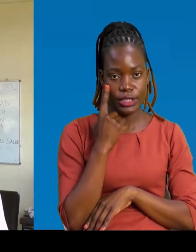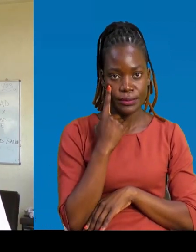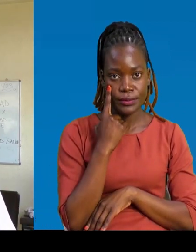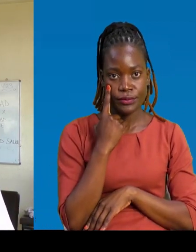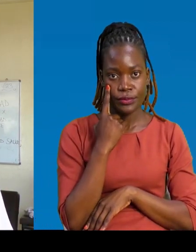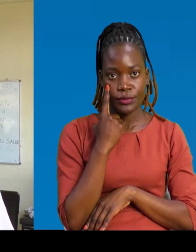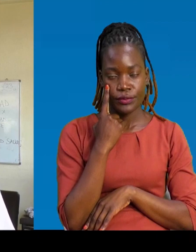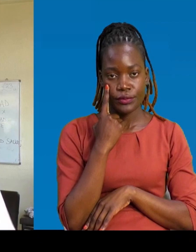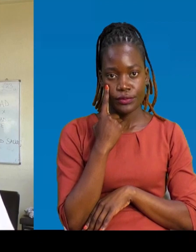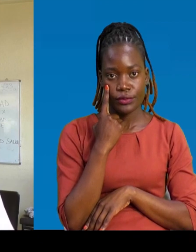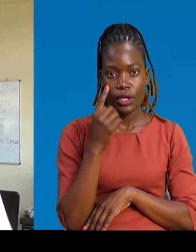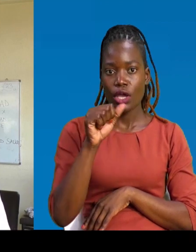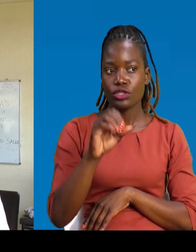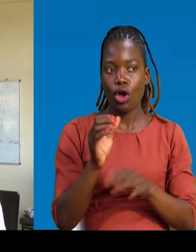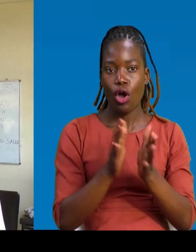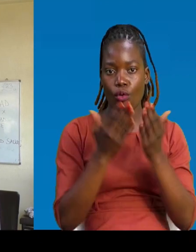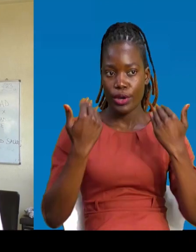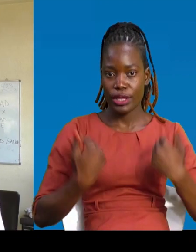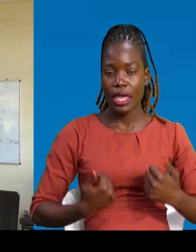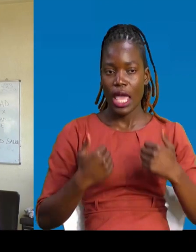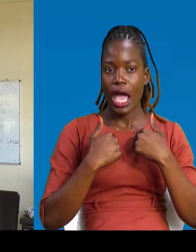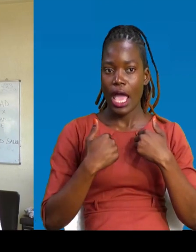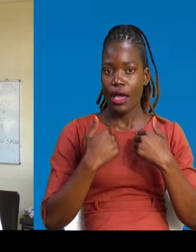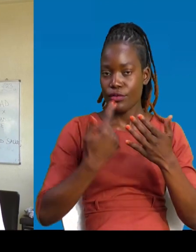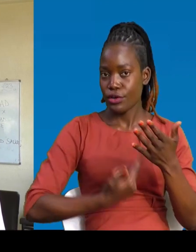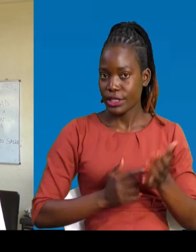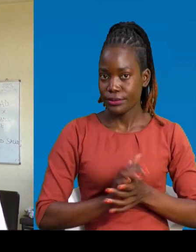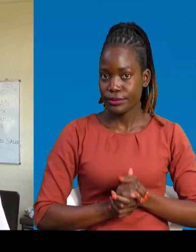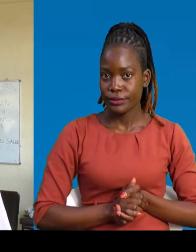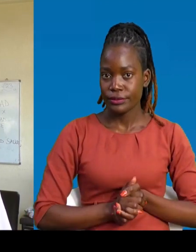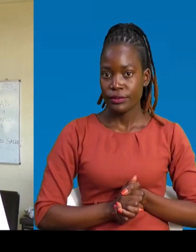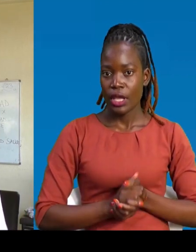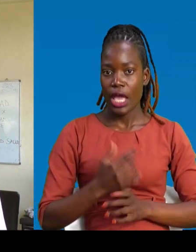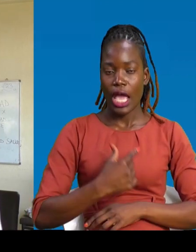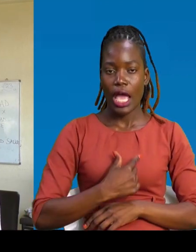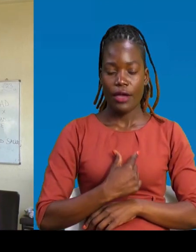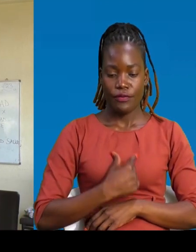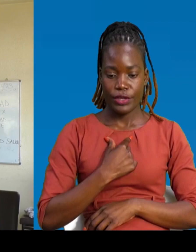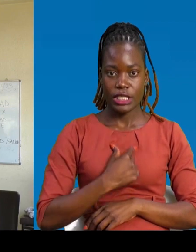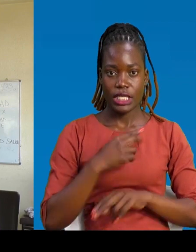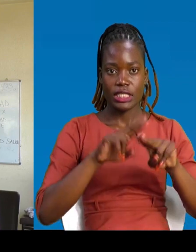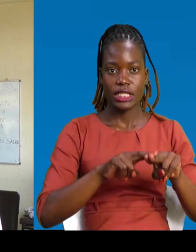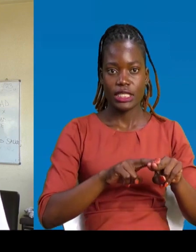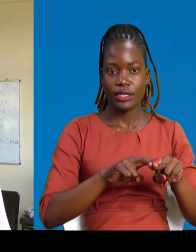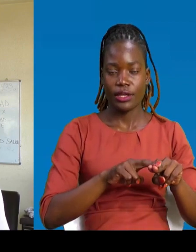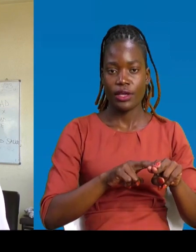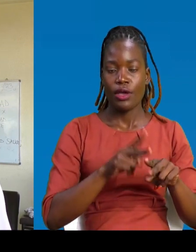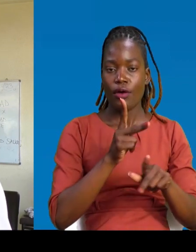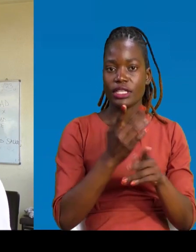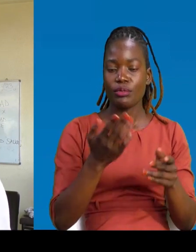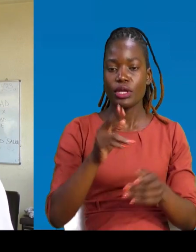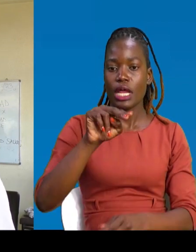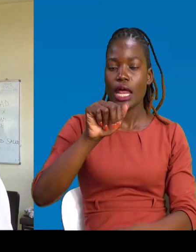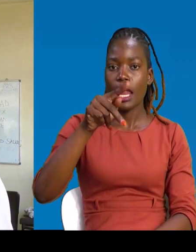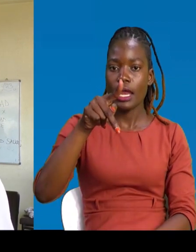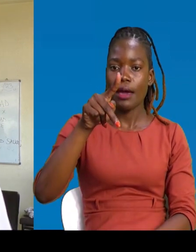looks like. So with me here, I have I have a guest seated. We have placed napkins. That's where the